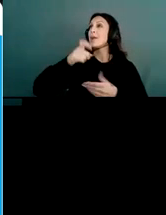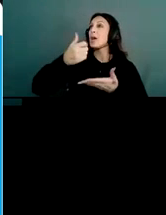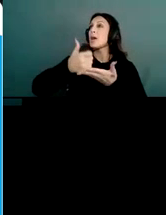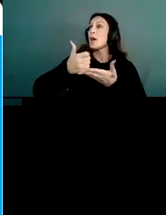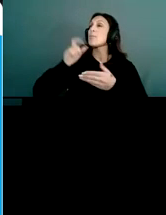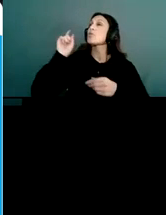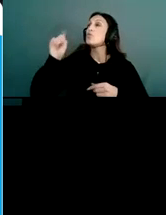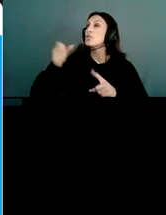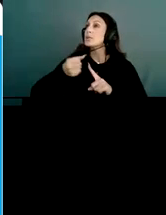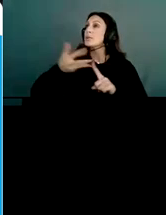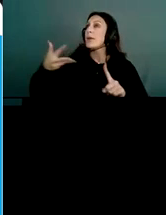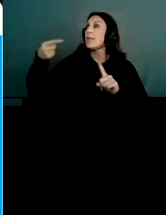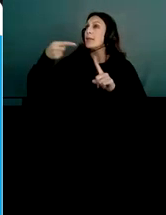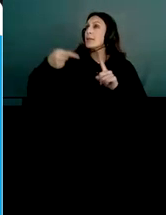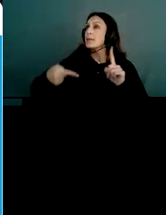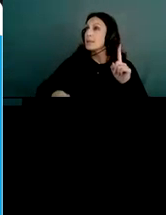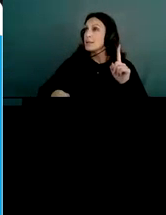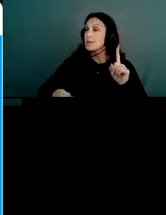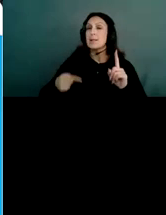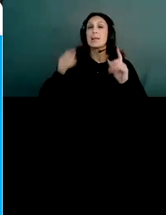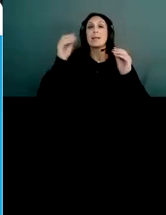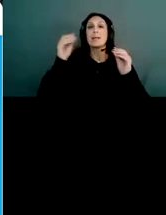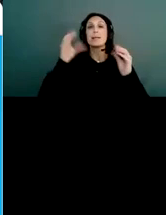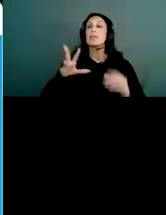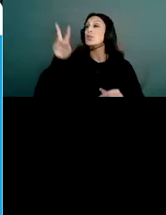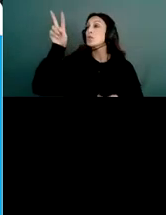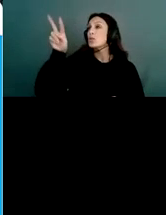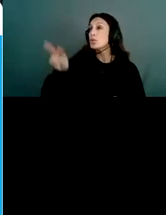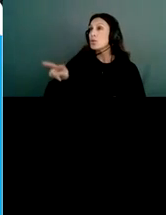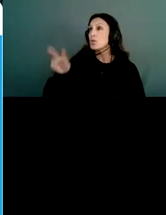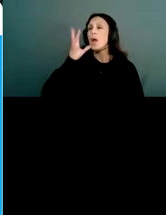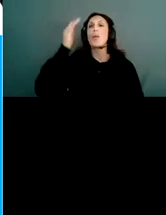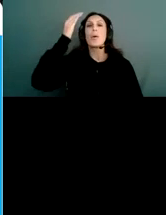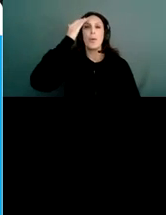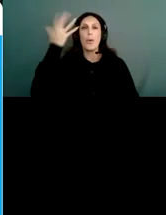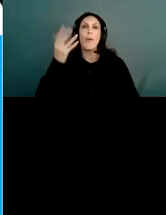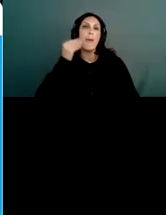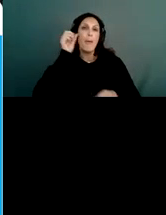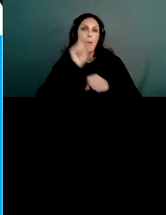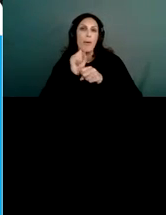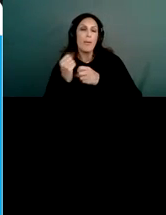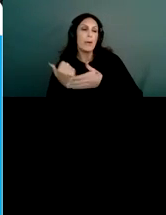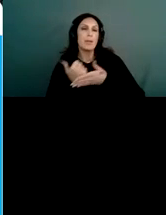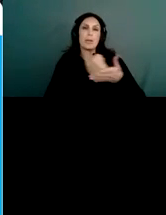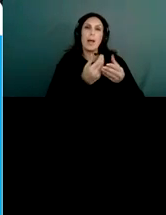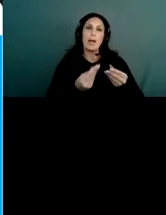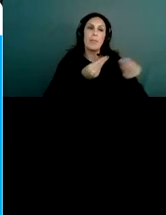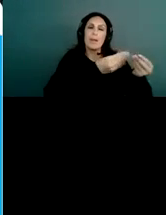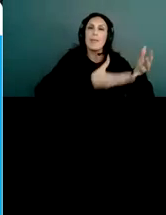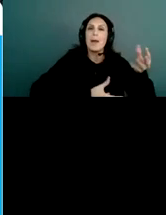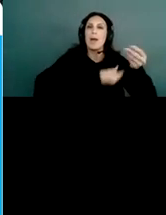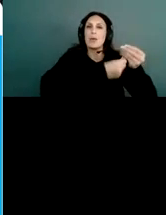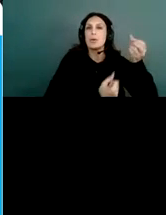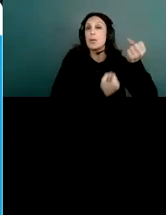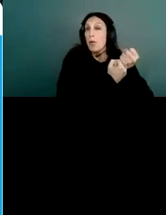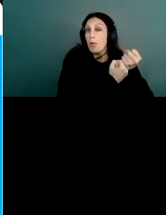are the Adjust Volume button, the Repeat Prompt button, which will replay the prompt for the current item,